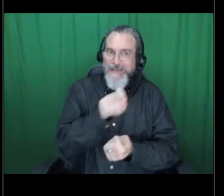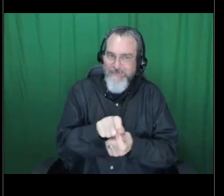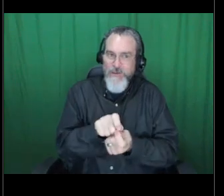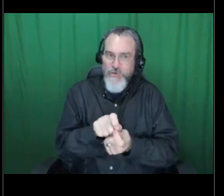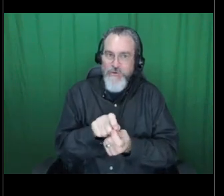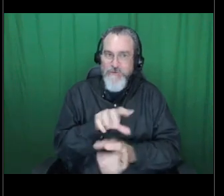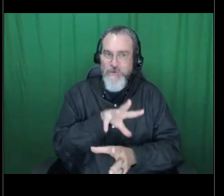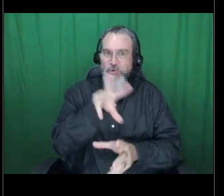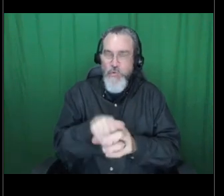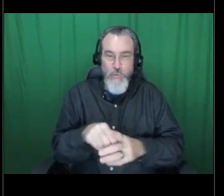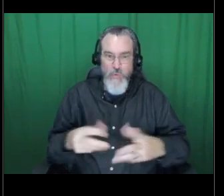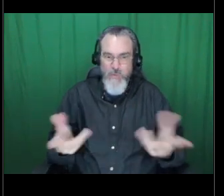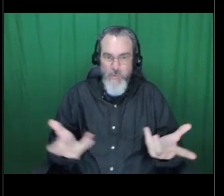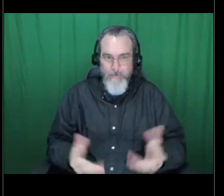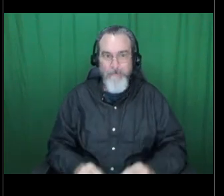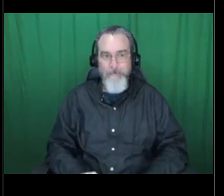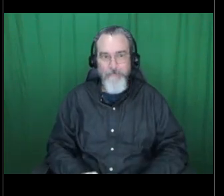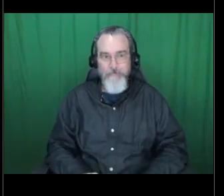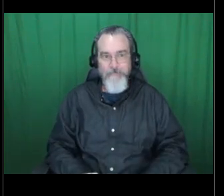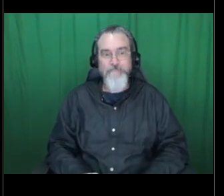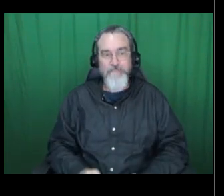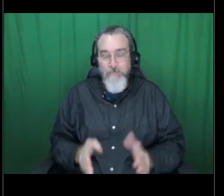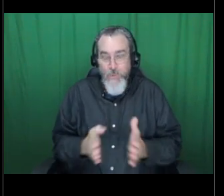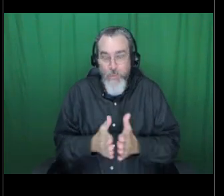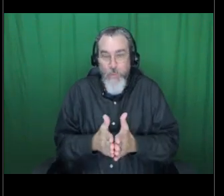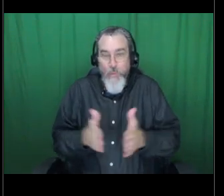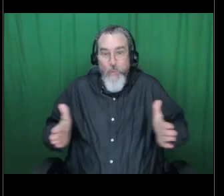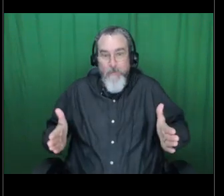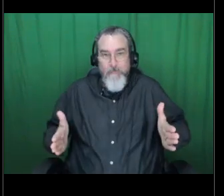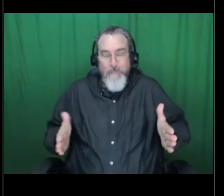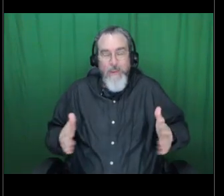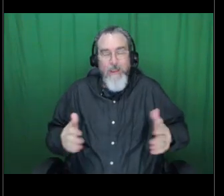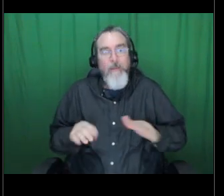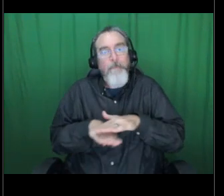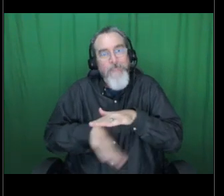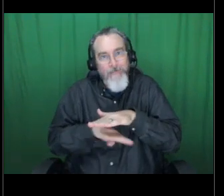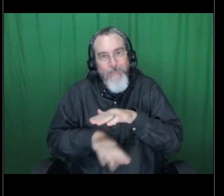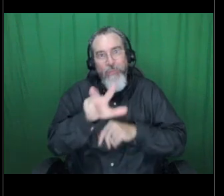include a 36-inch minimum width.